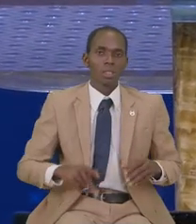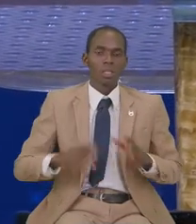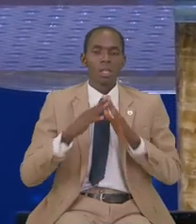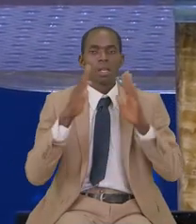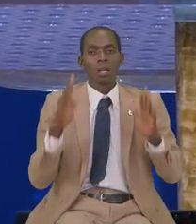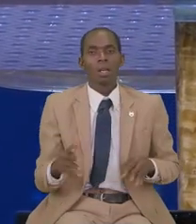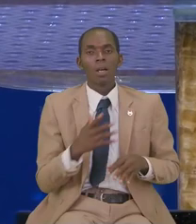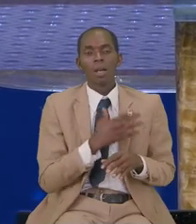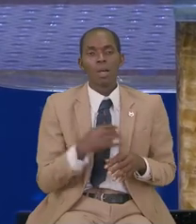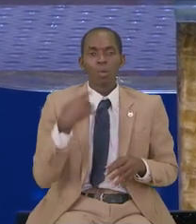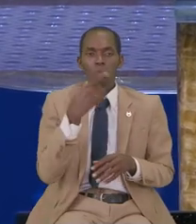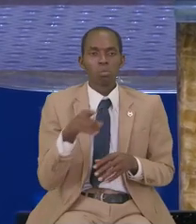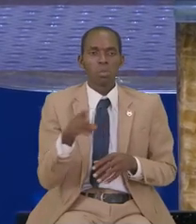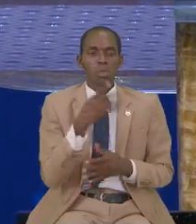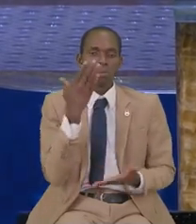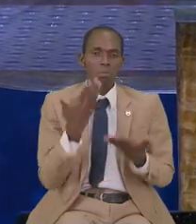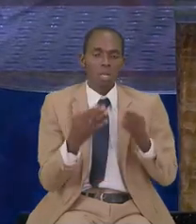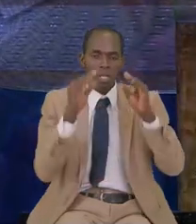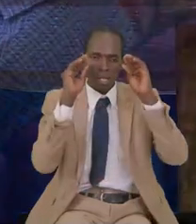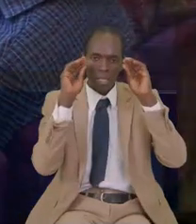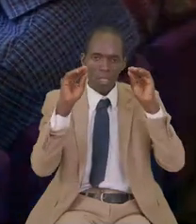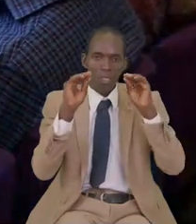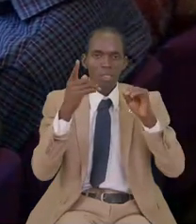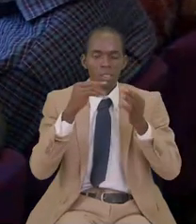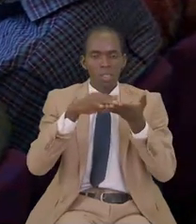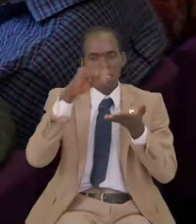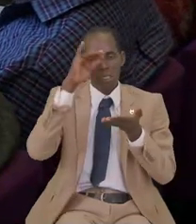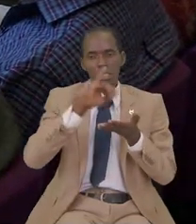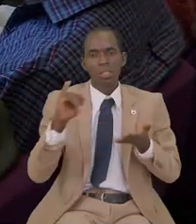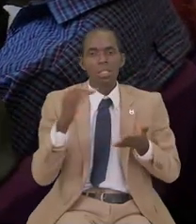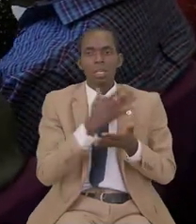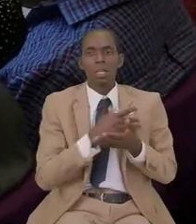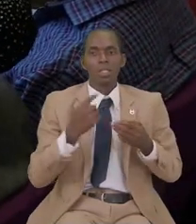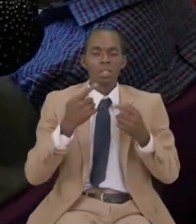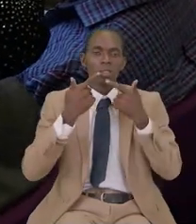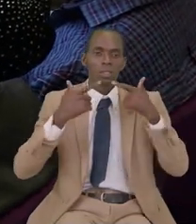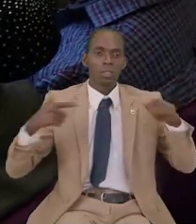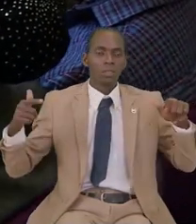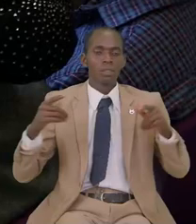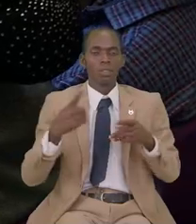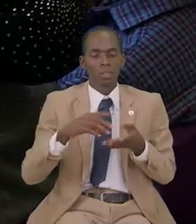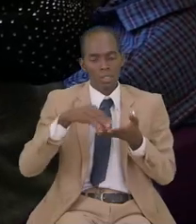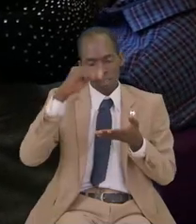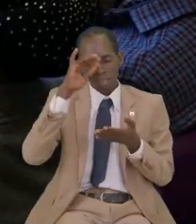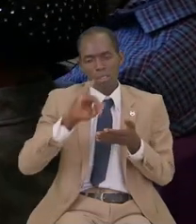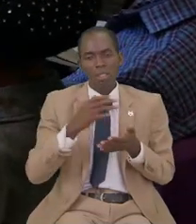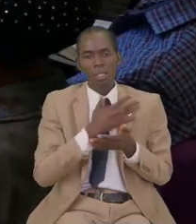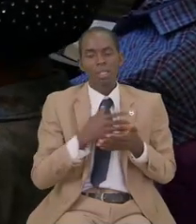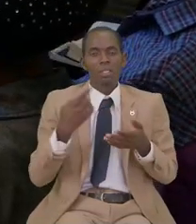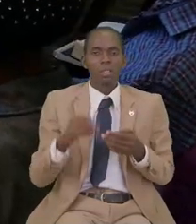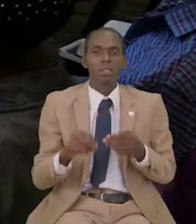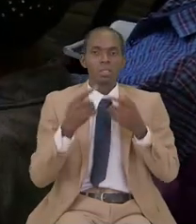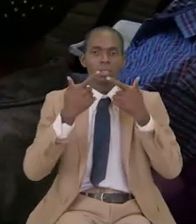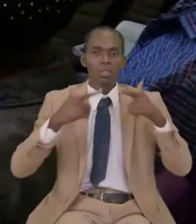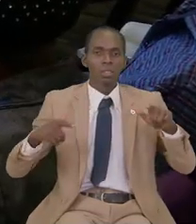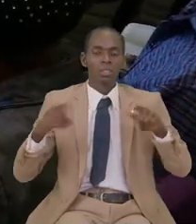whom they might teach the learning and the language, the learning and the tongue